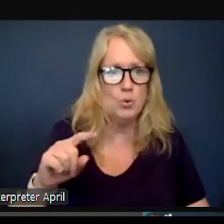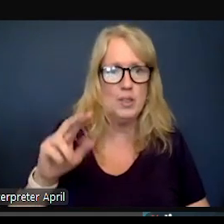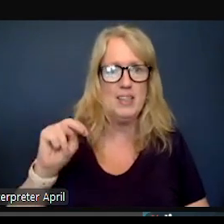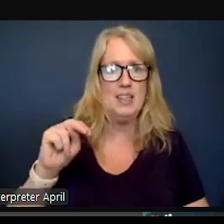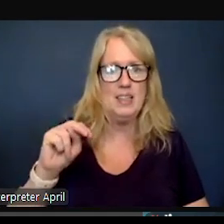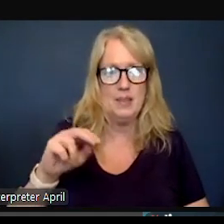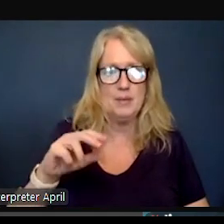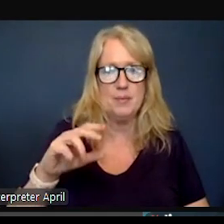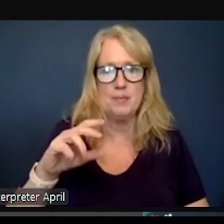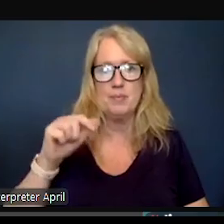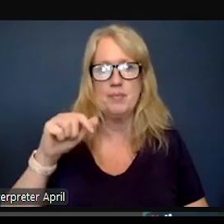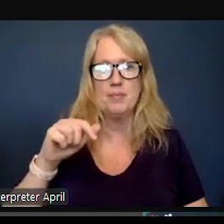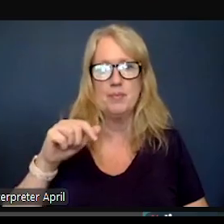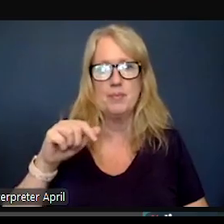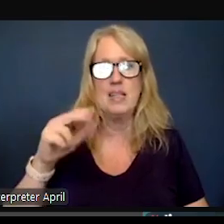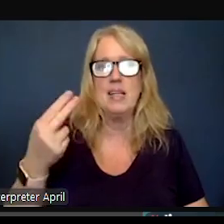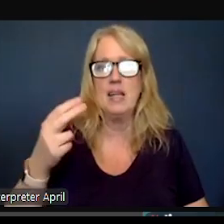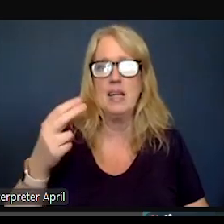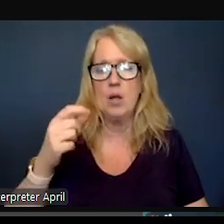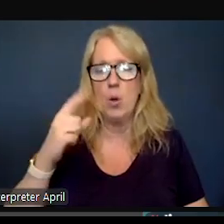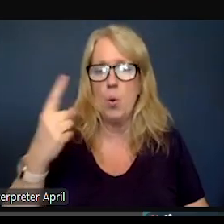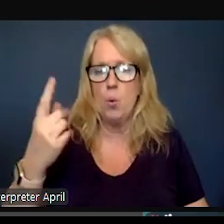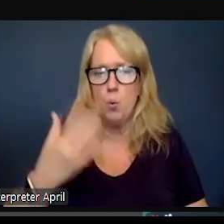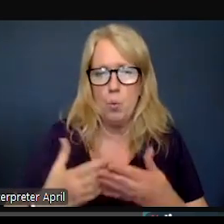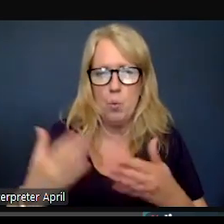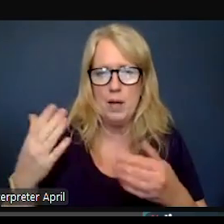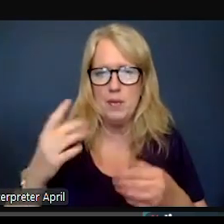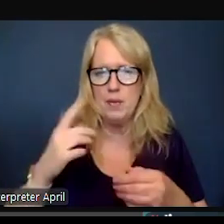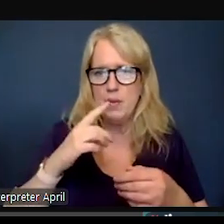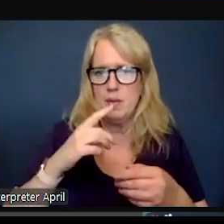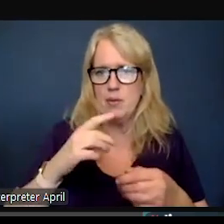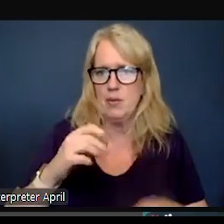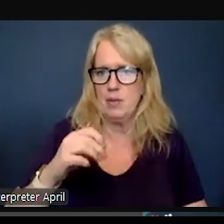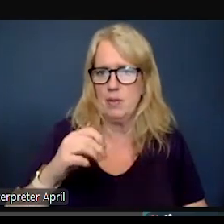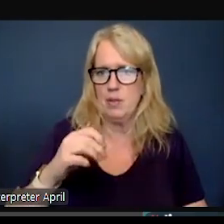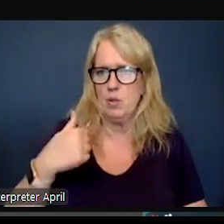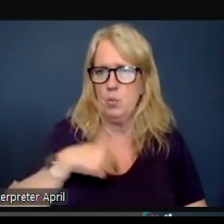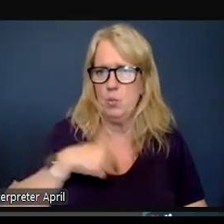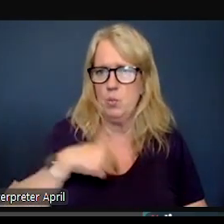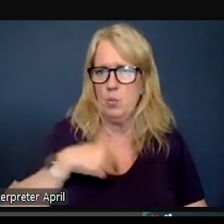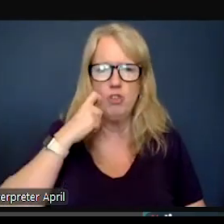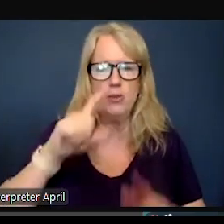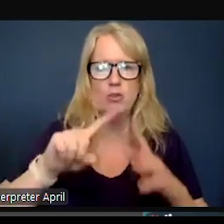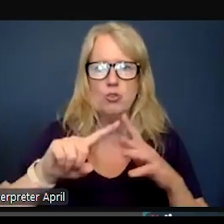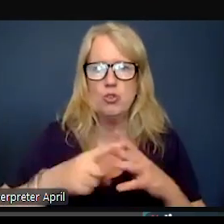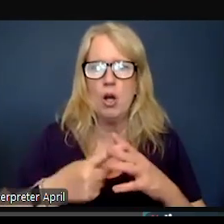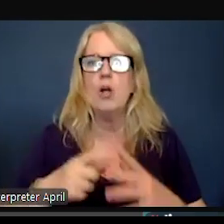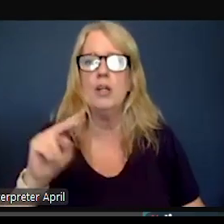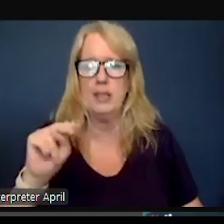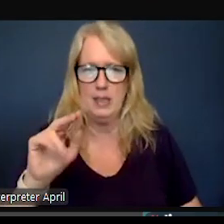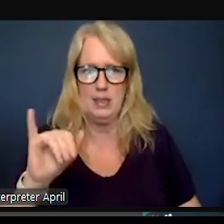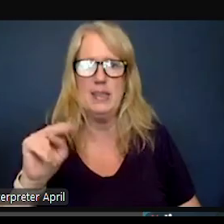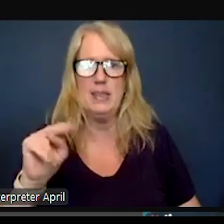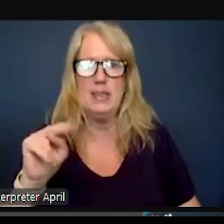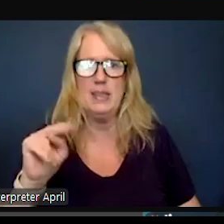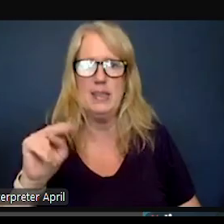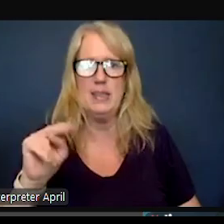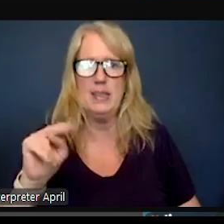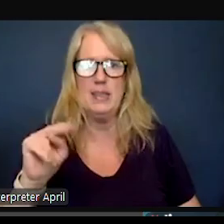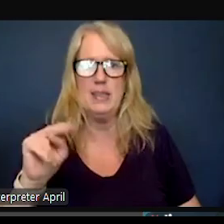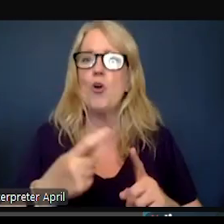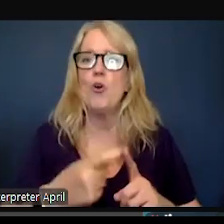Yeah, so this is actually one from when we had just kind of started. We had a referral